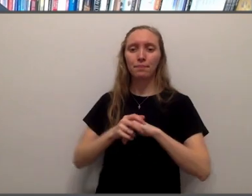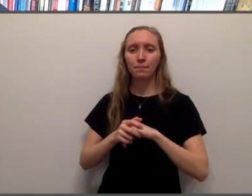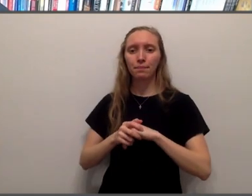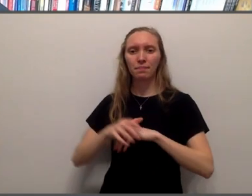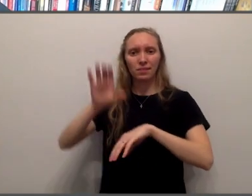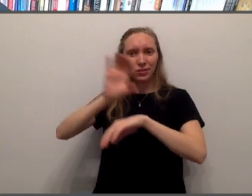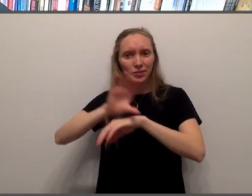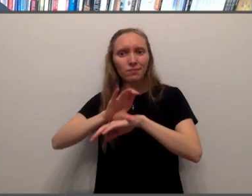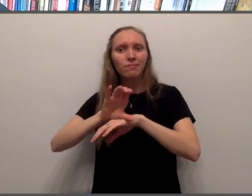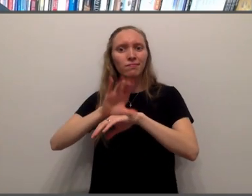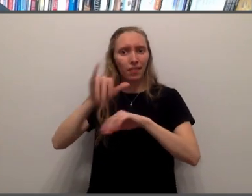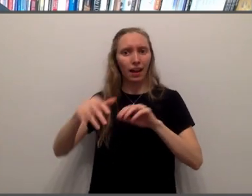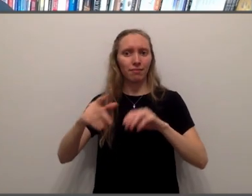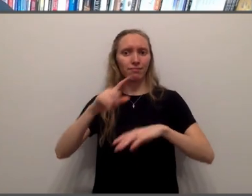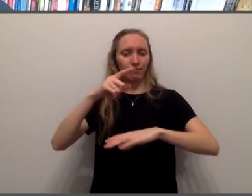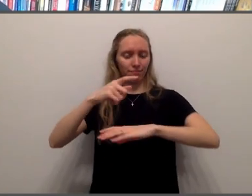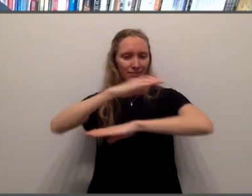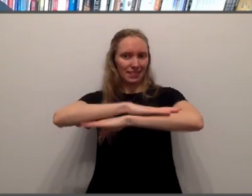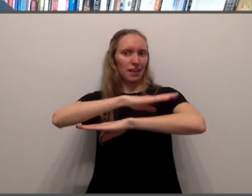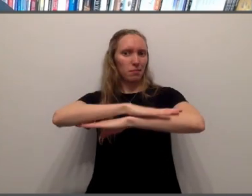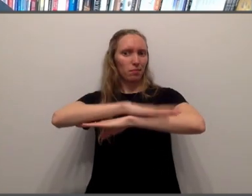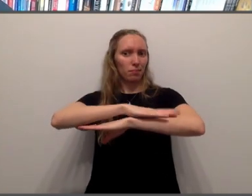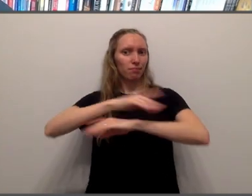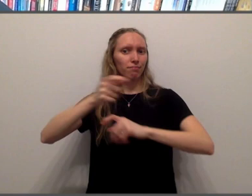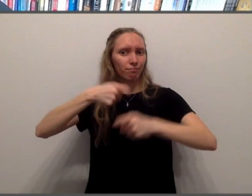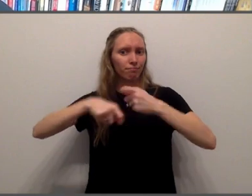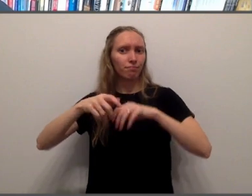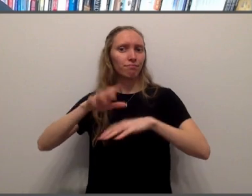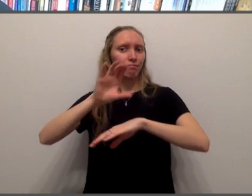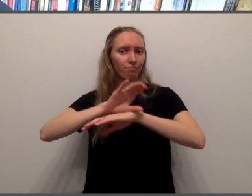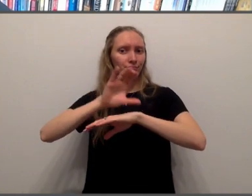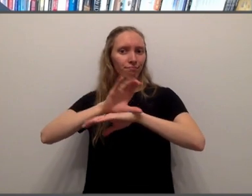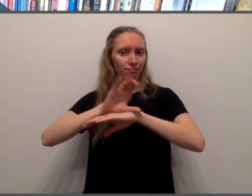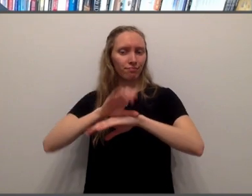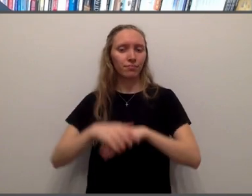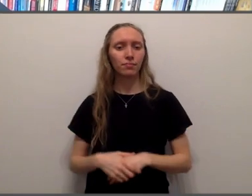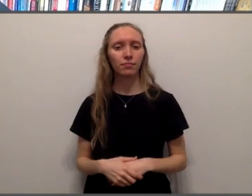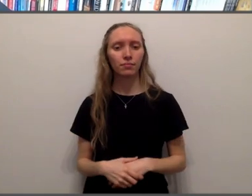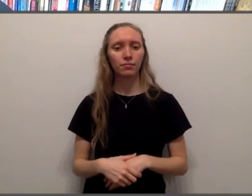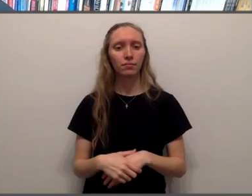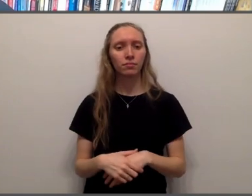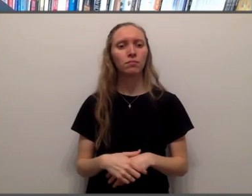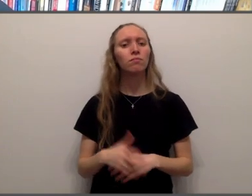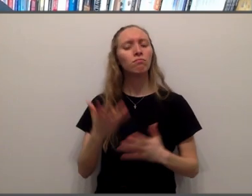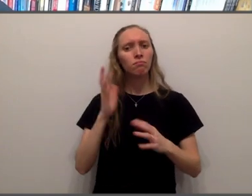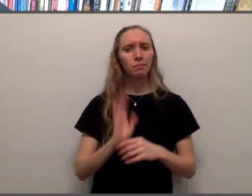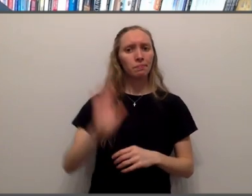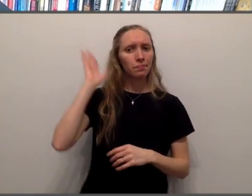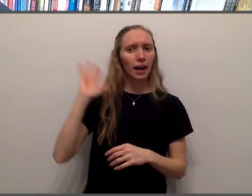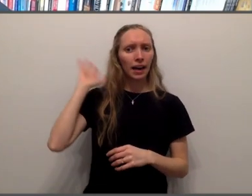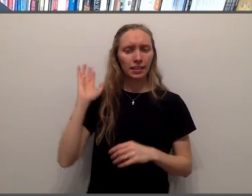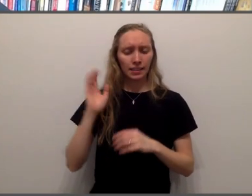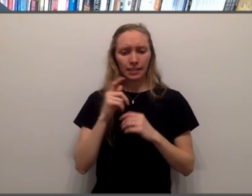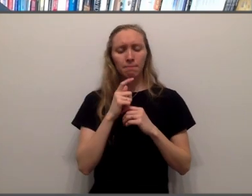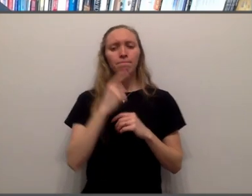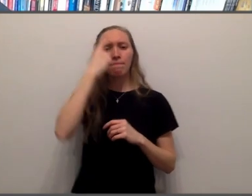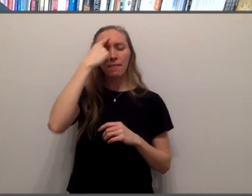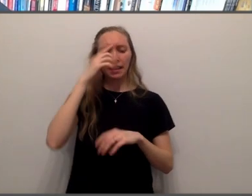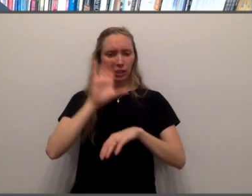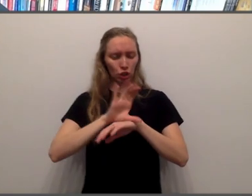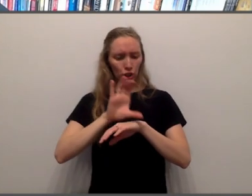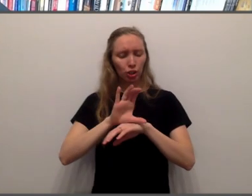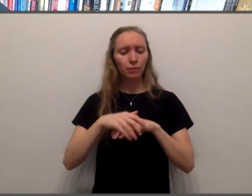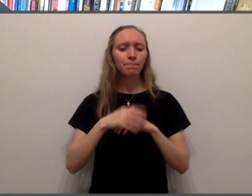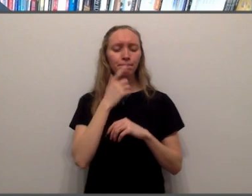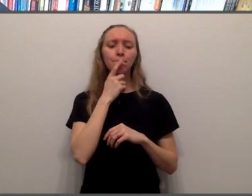perhaps the reason why it's been so difficult in the past to fit in the disability community